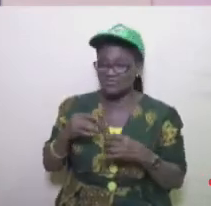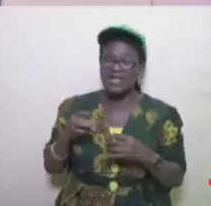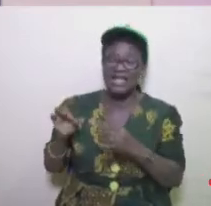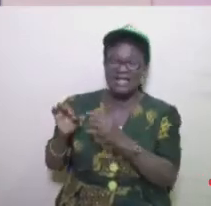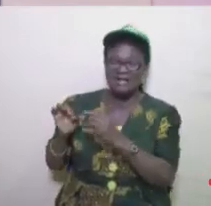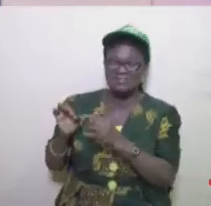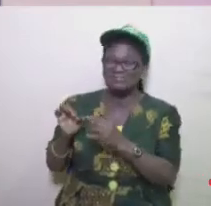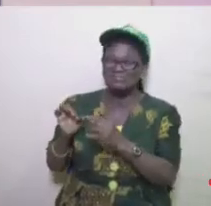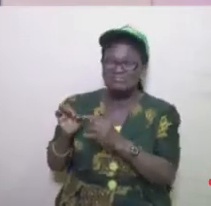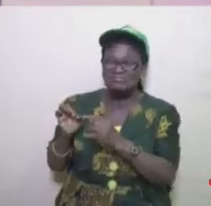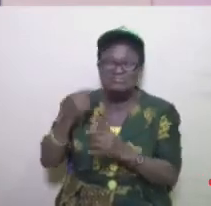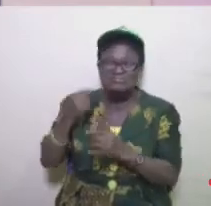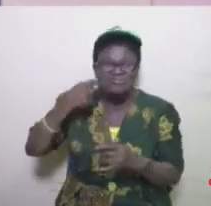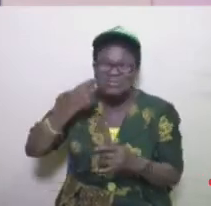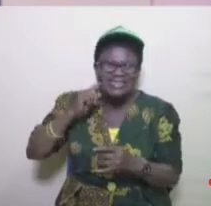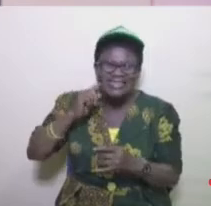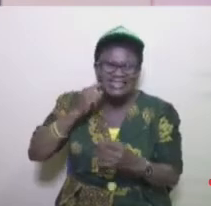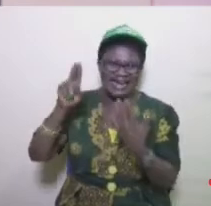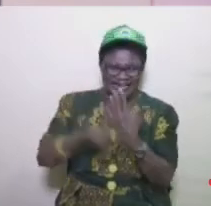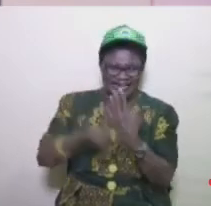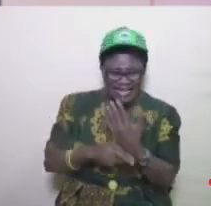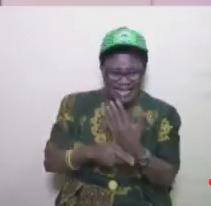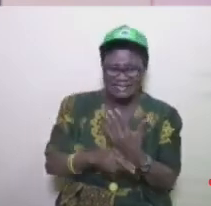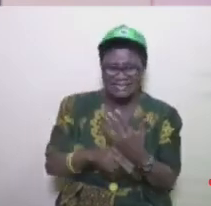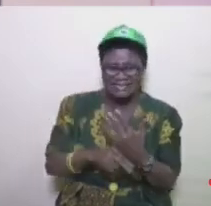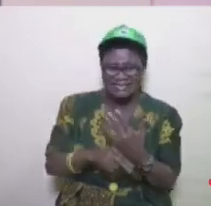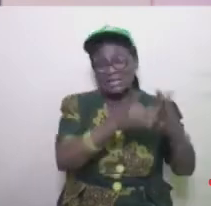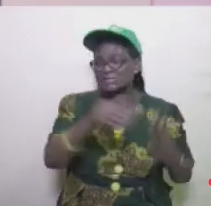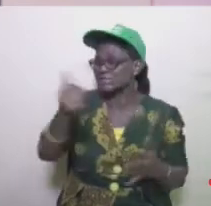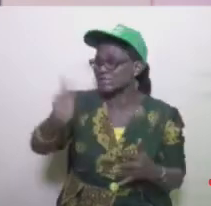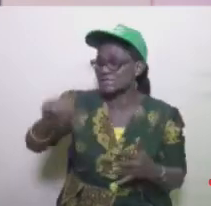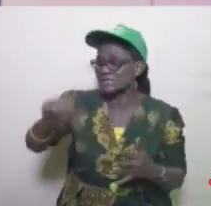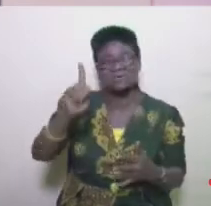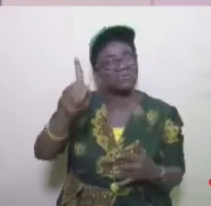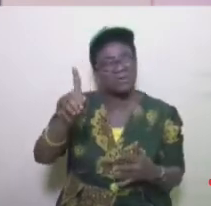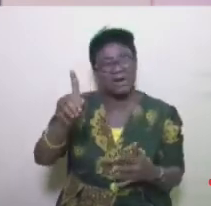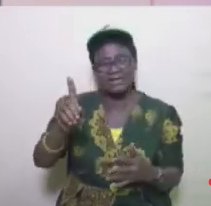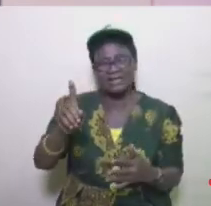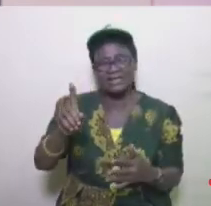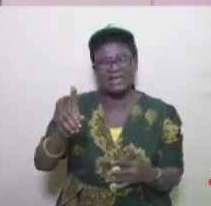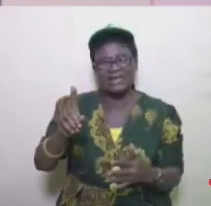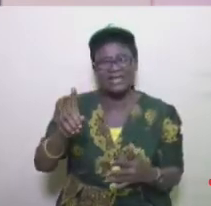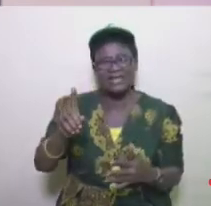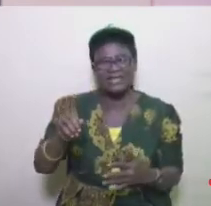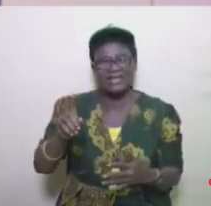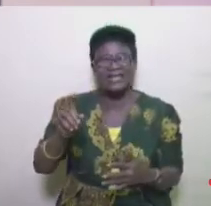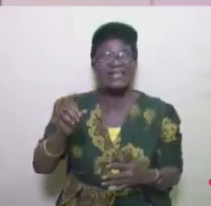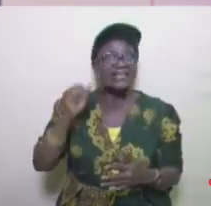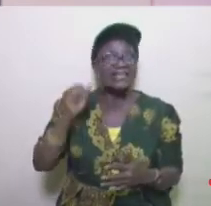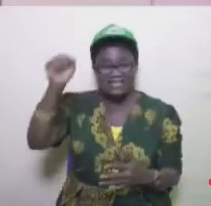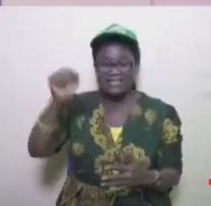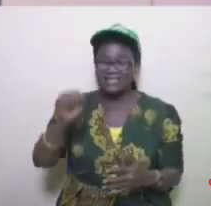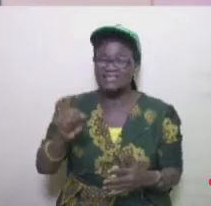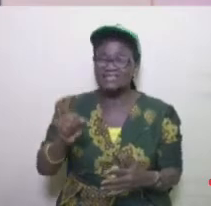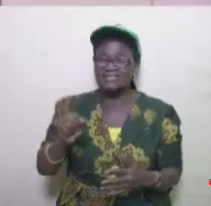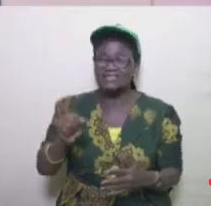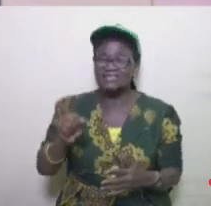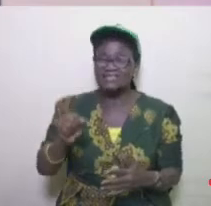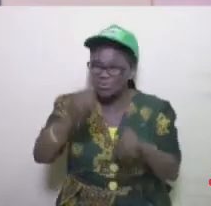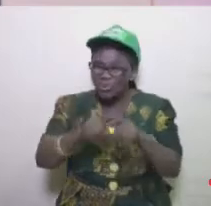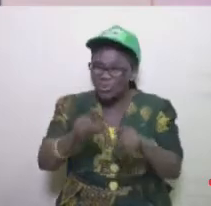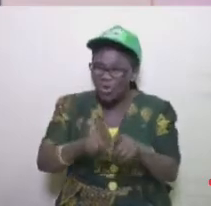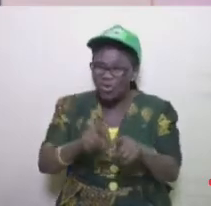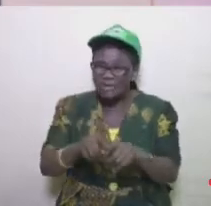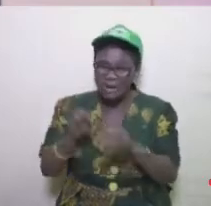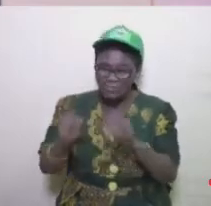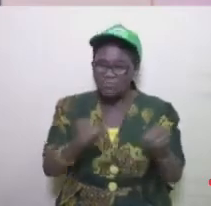him. His brother has caused untold suffering, very, very terrible, untold hardship they put